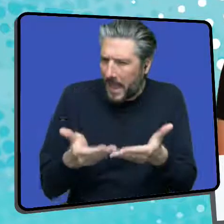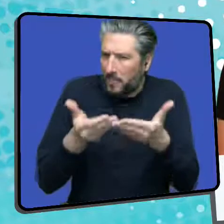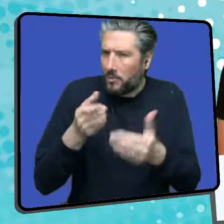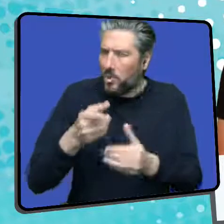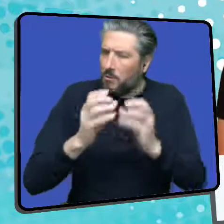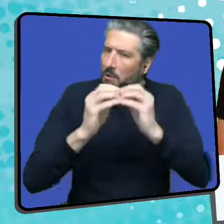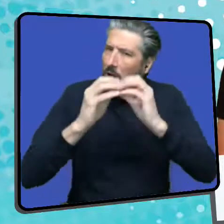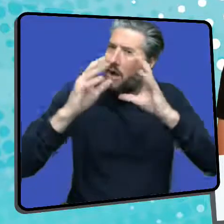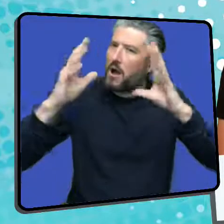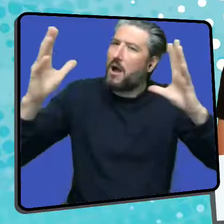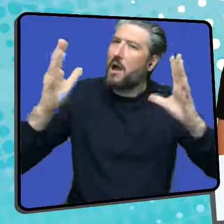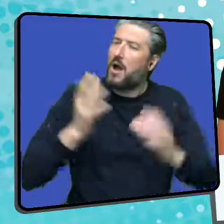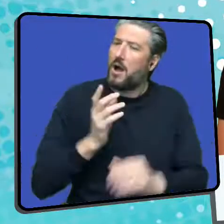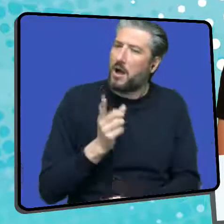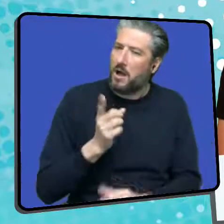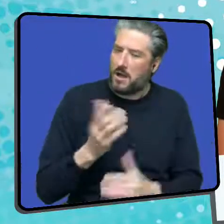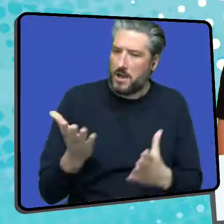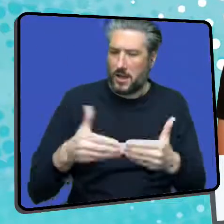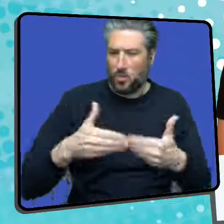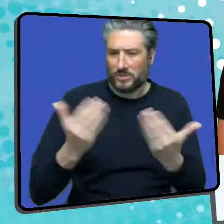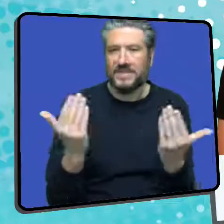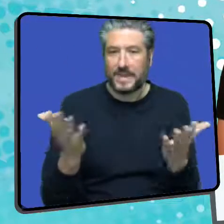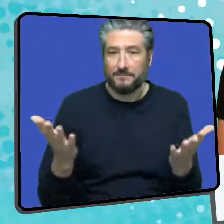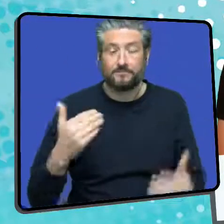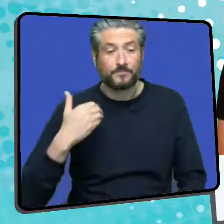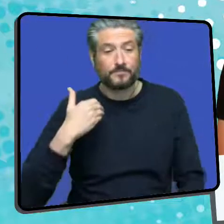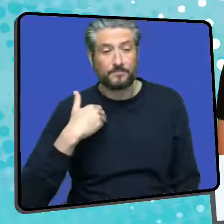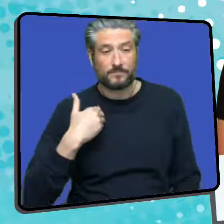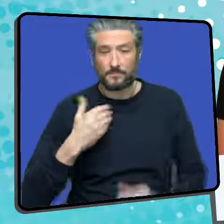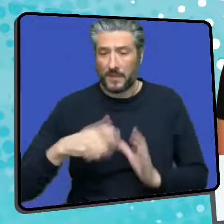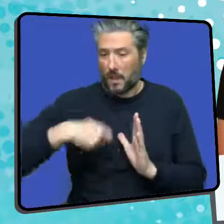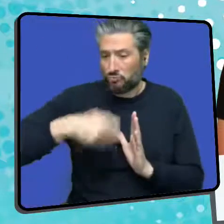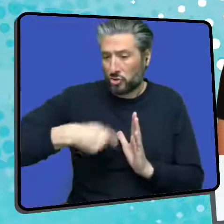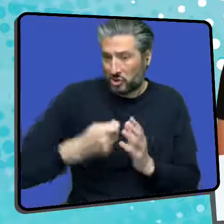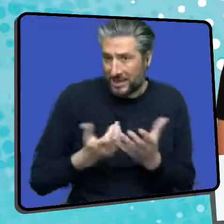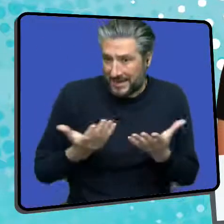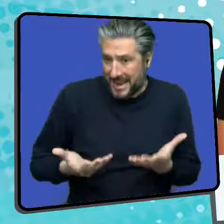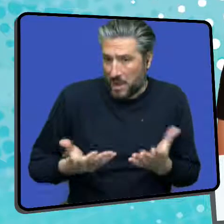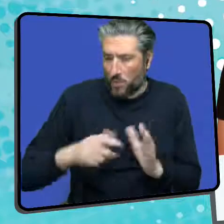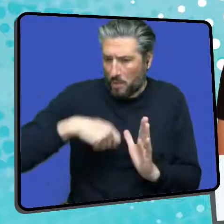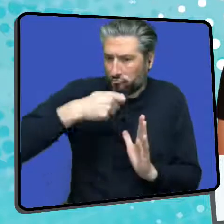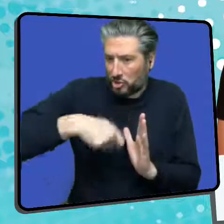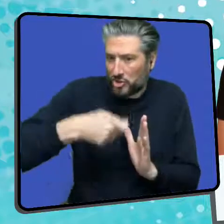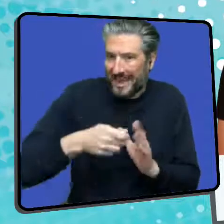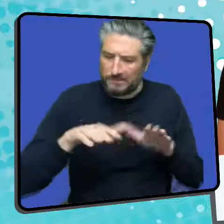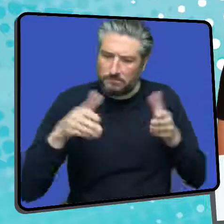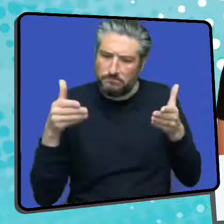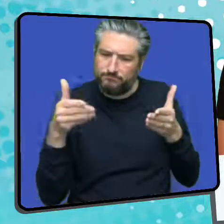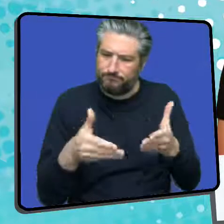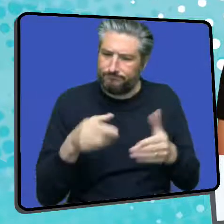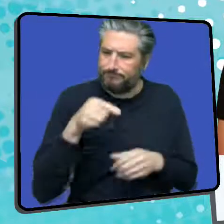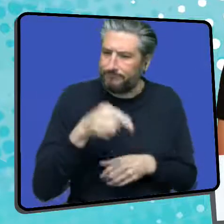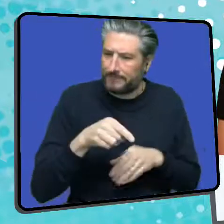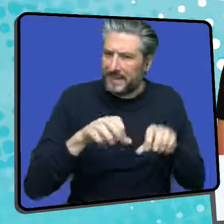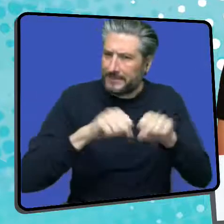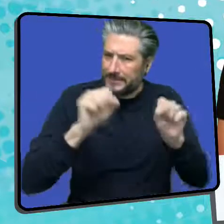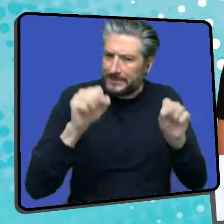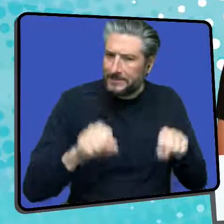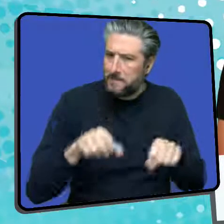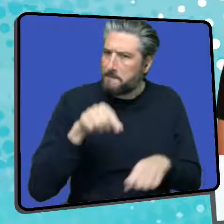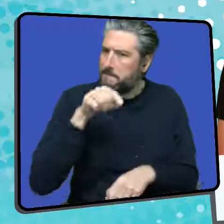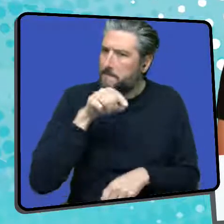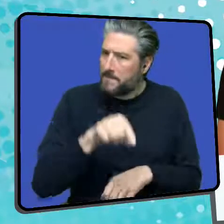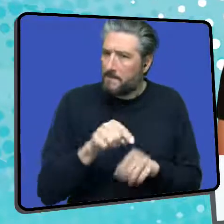the projects that I'm working on currently is a system that we're designing to help in the diagnosis of Parkinson's